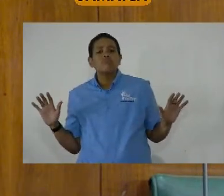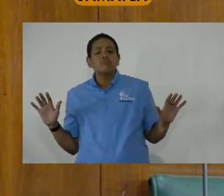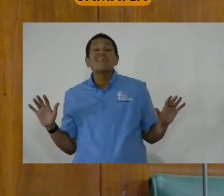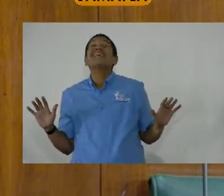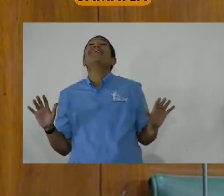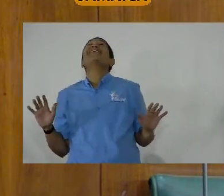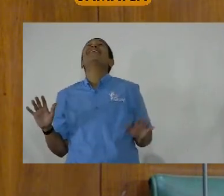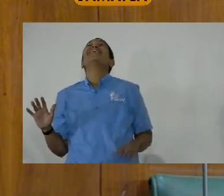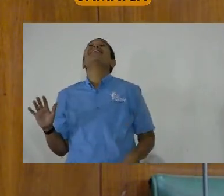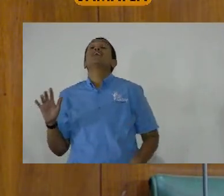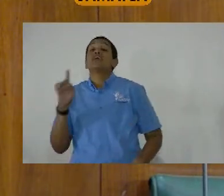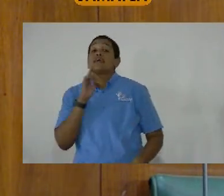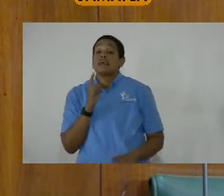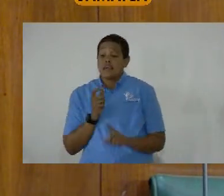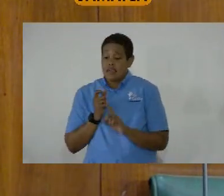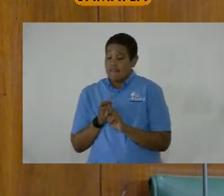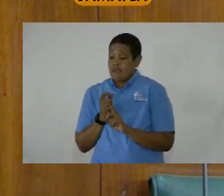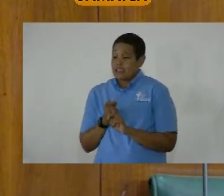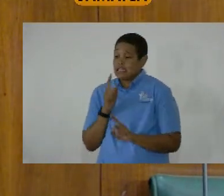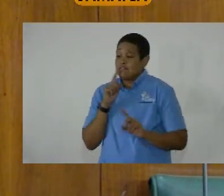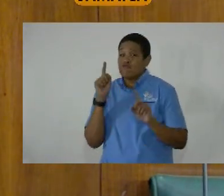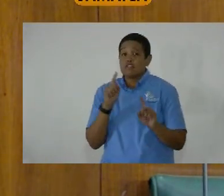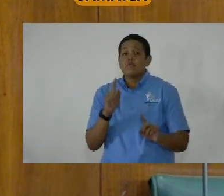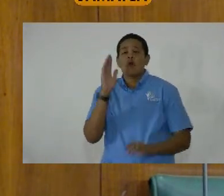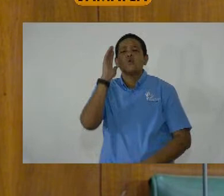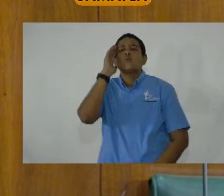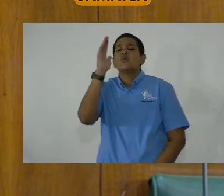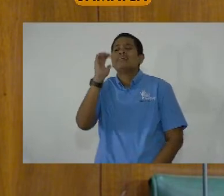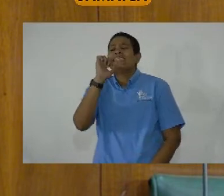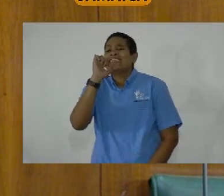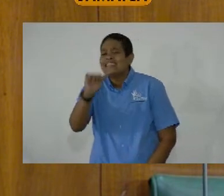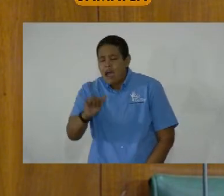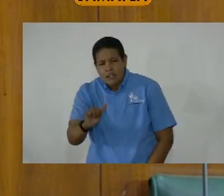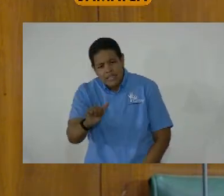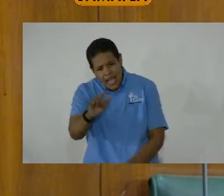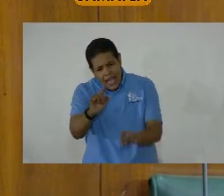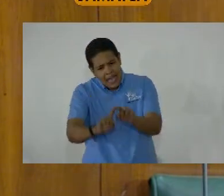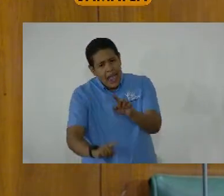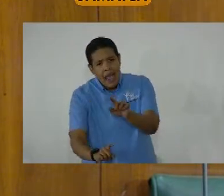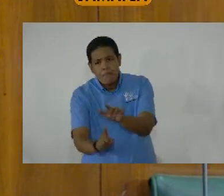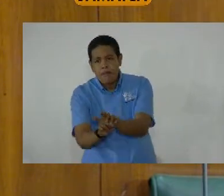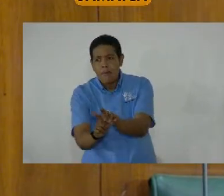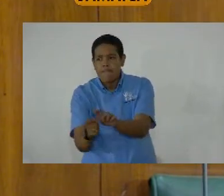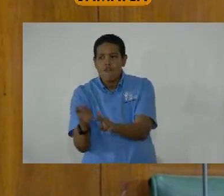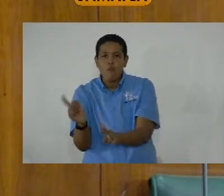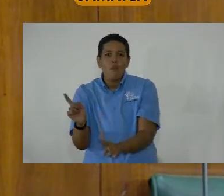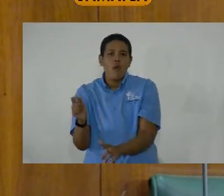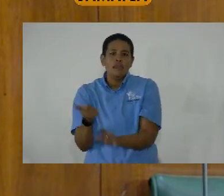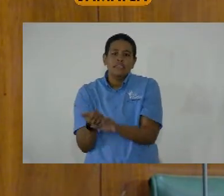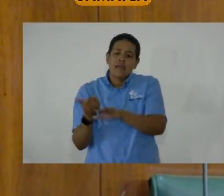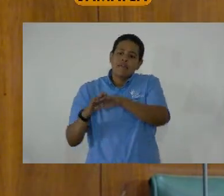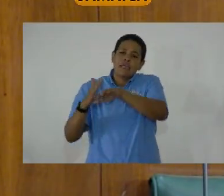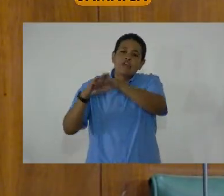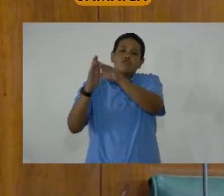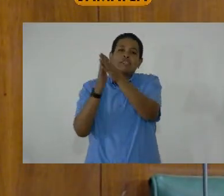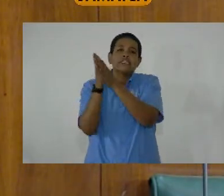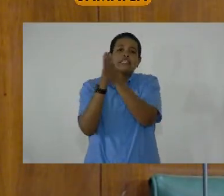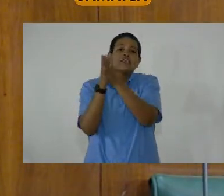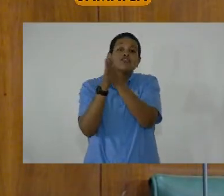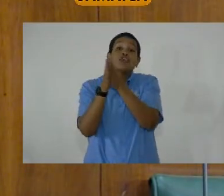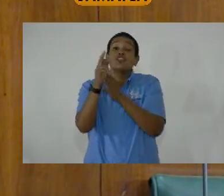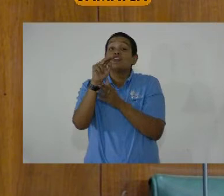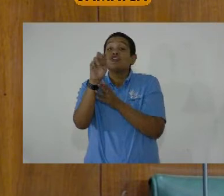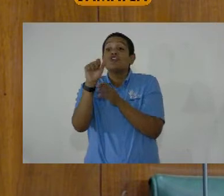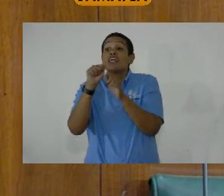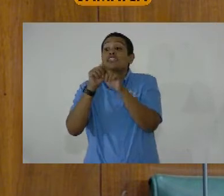that an effective response will not and cannot come from increased interest rates